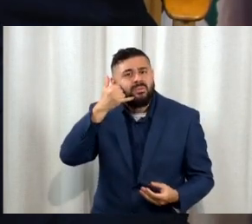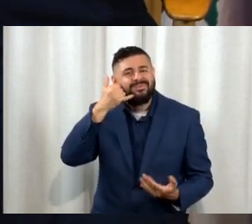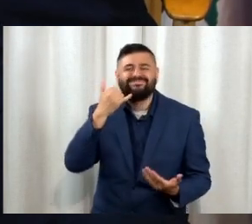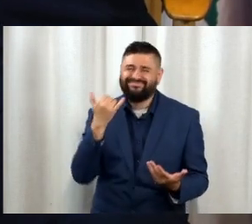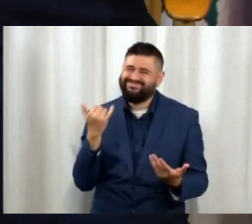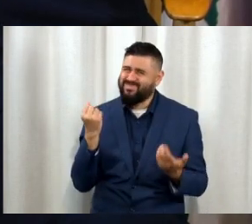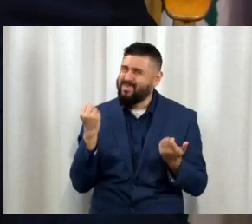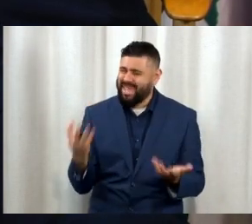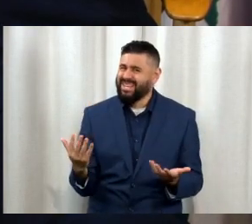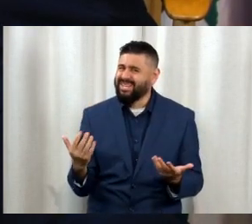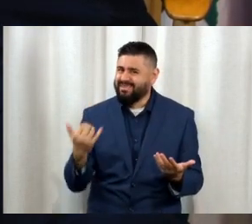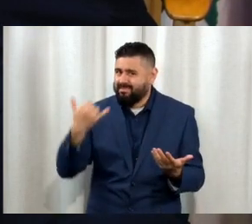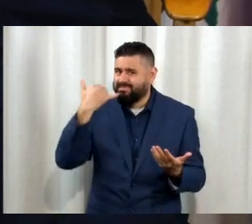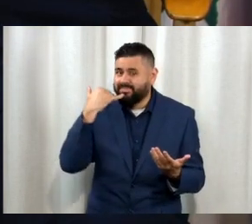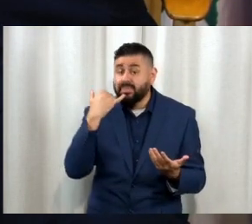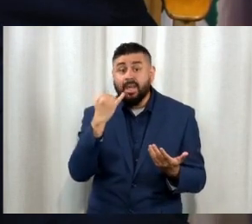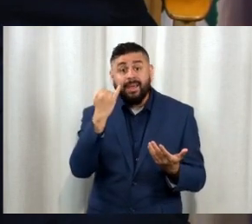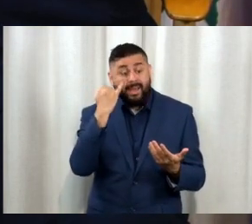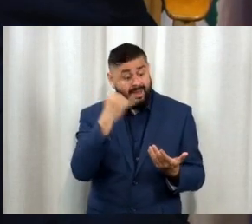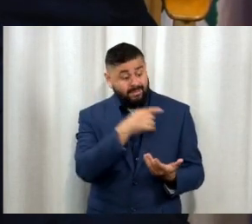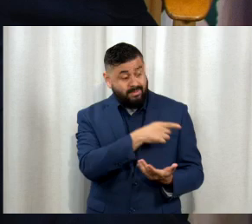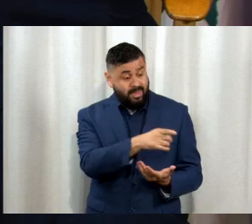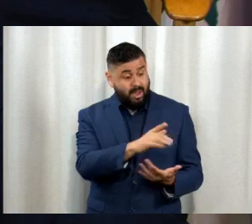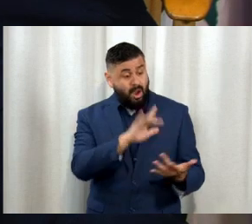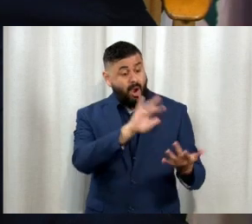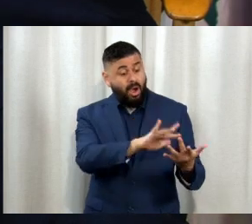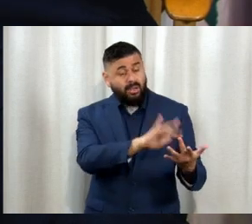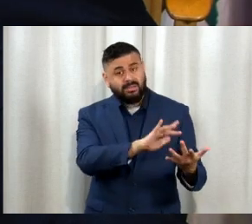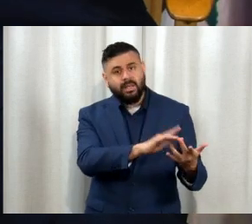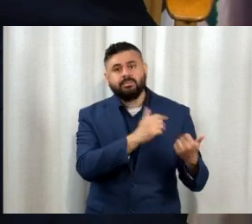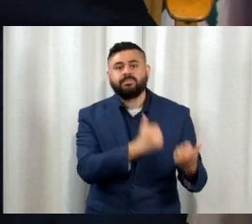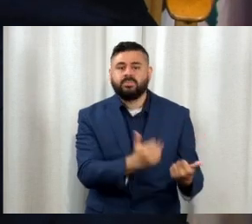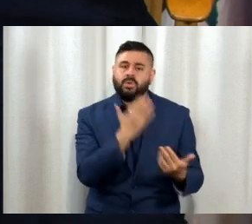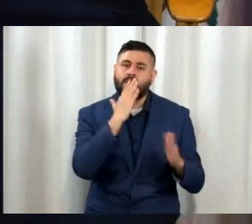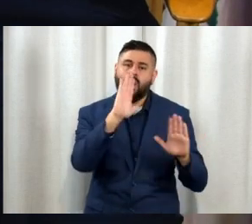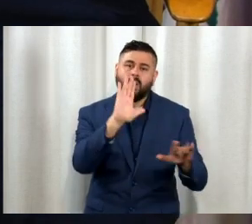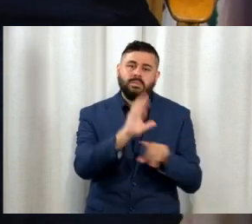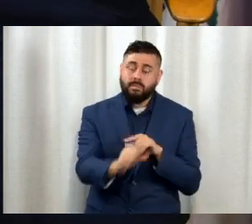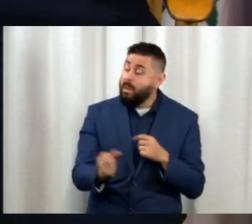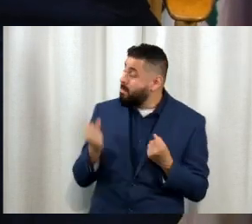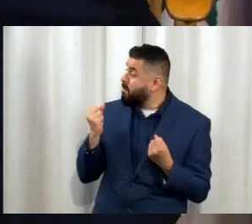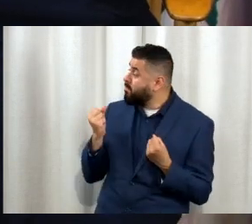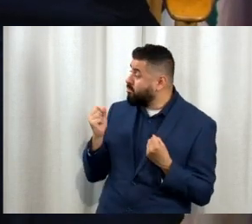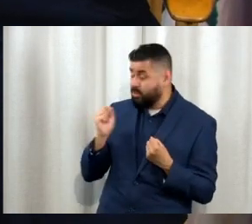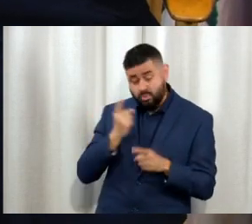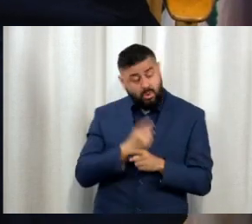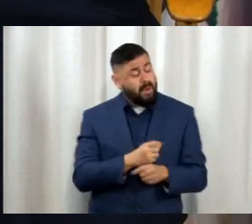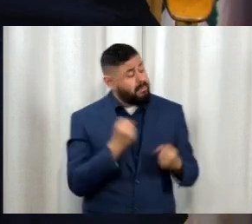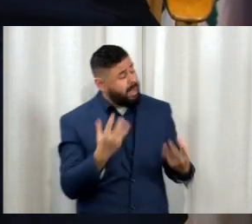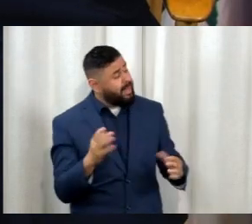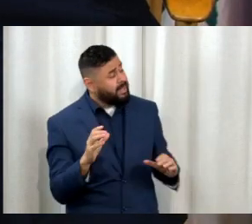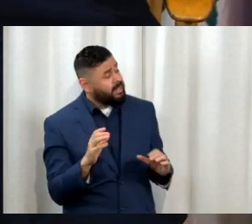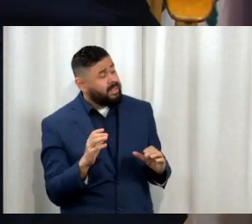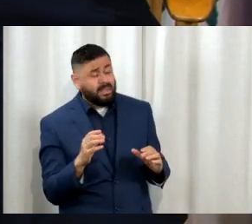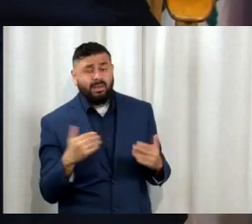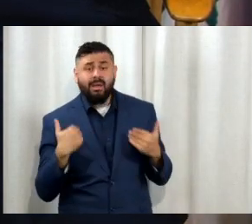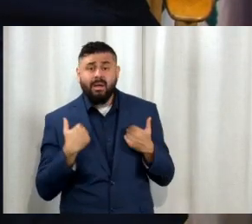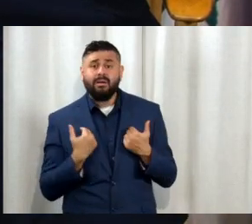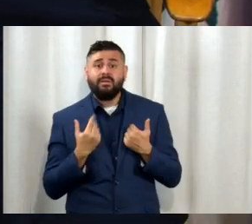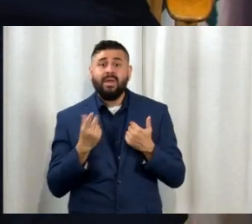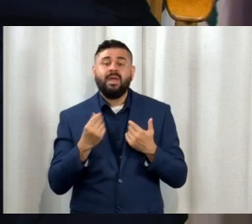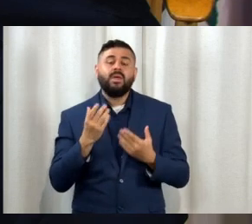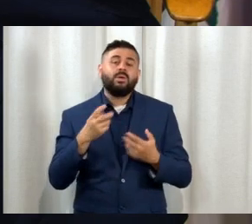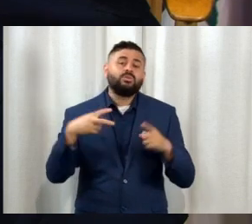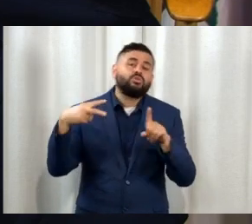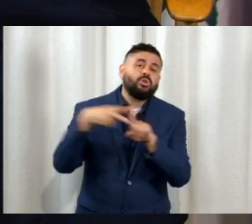if there's a way to contact them, it's great that we have that tool. Absolutely, many do. And we provide charging services at the MSC and help them make